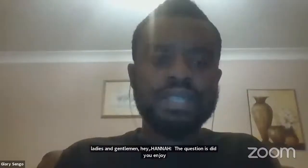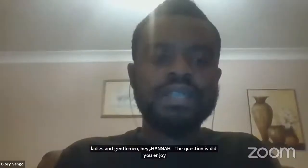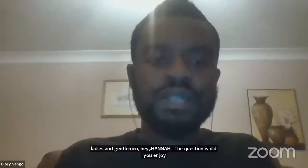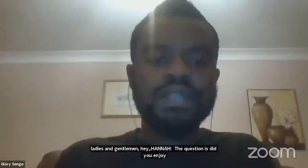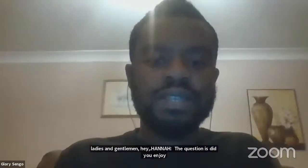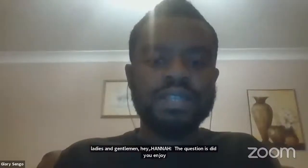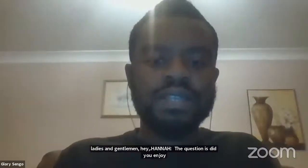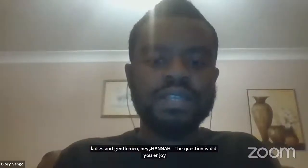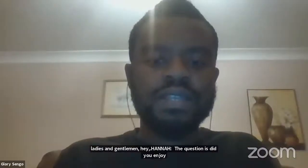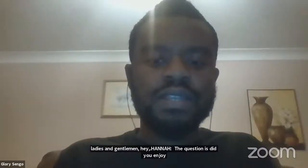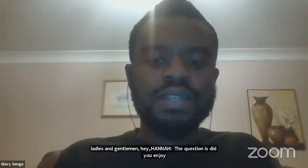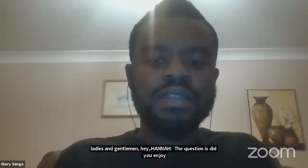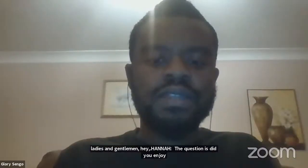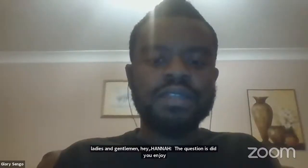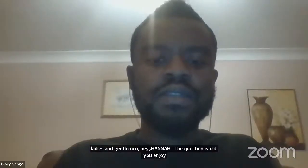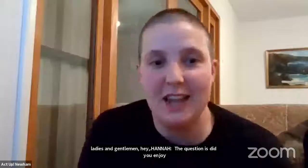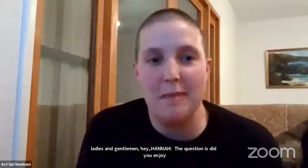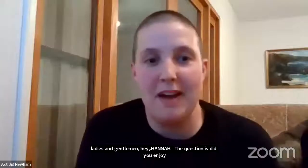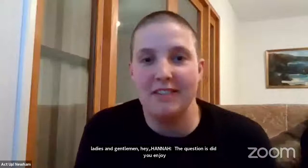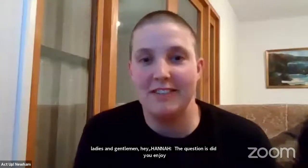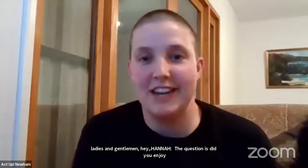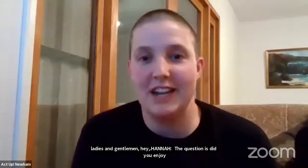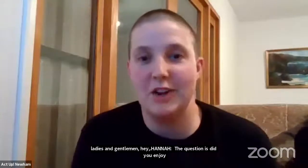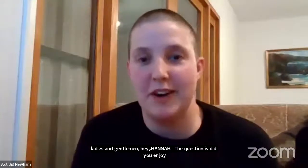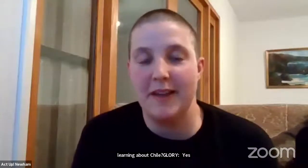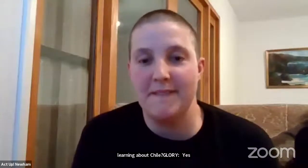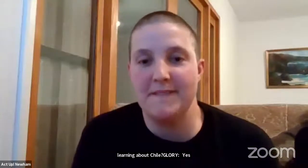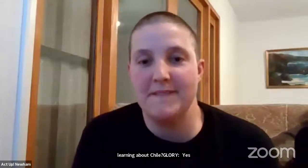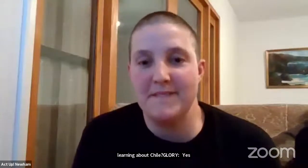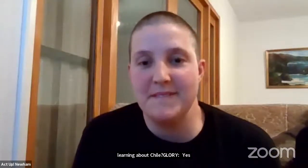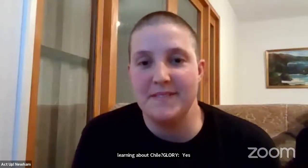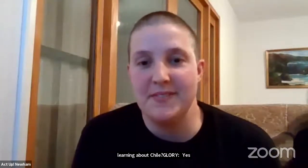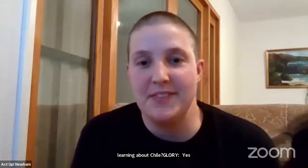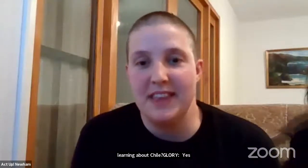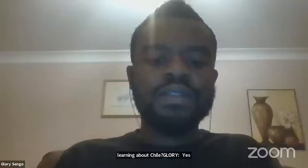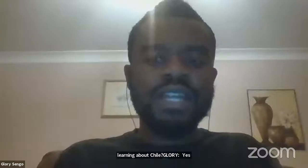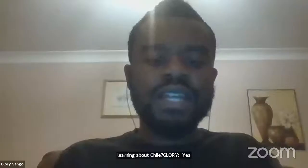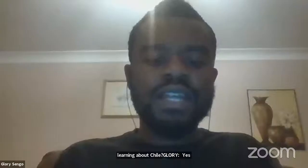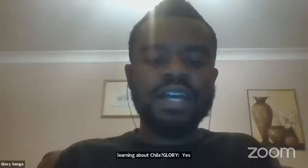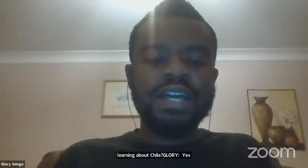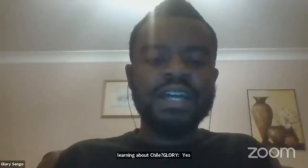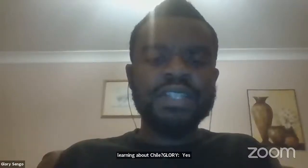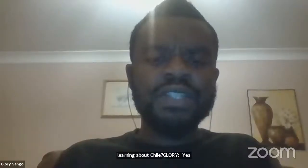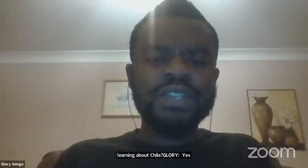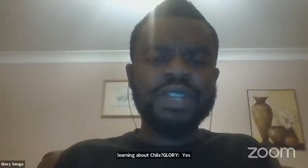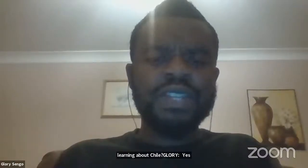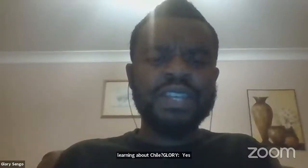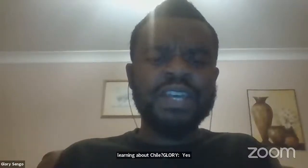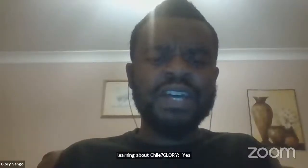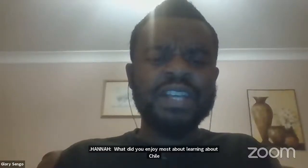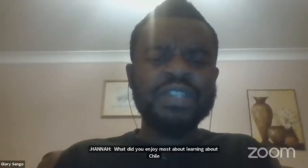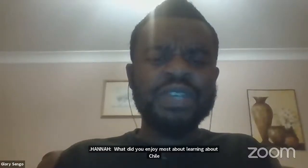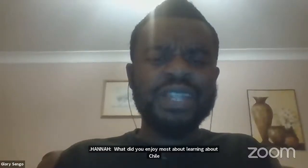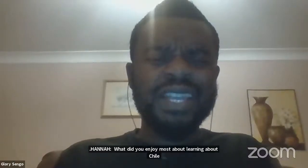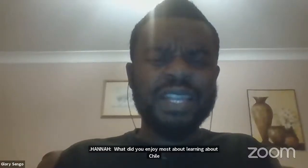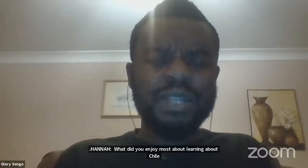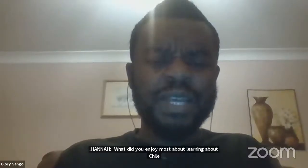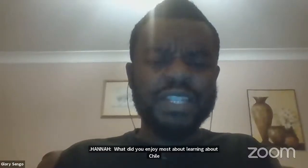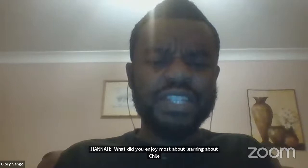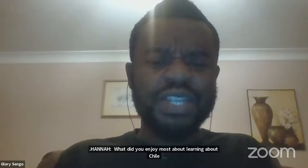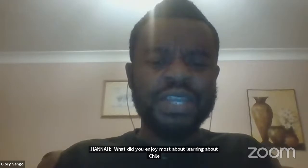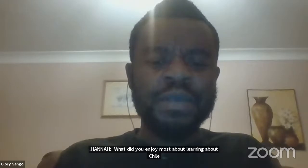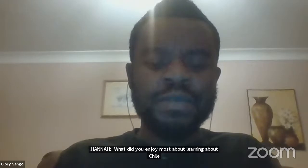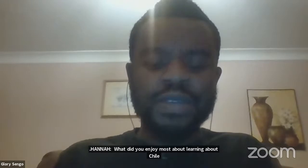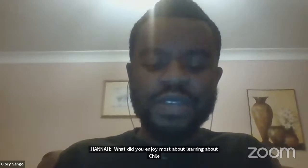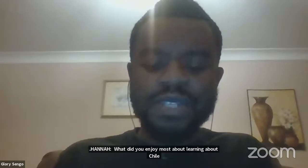Yes. What did you enjoy most about learning about Chile, Glory? Because I enjoyed learning